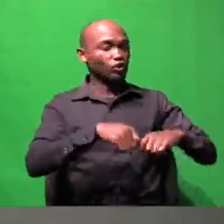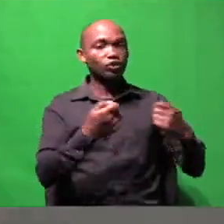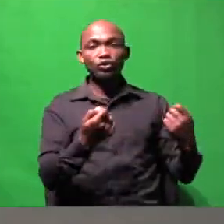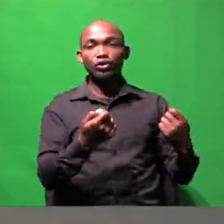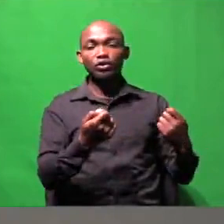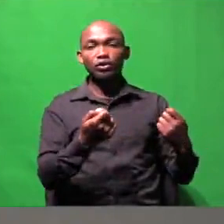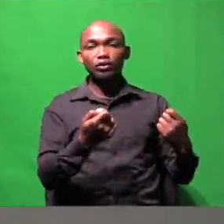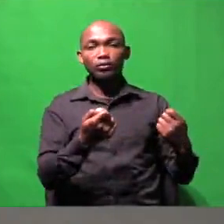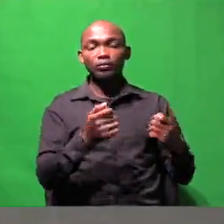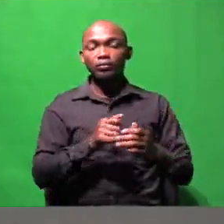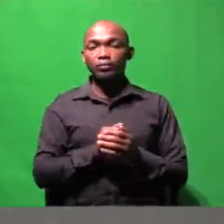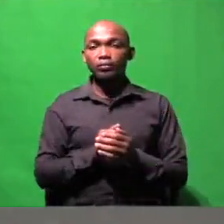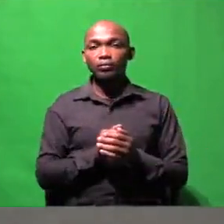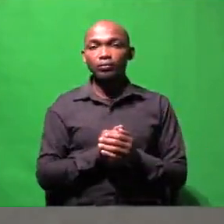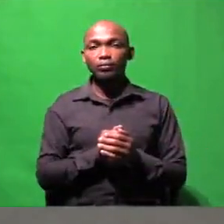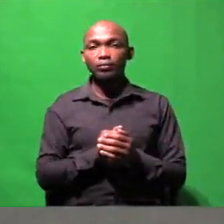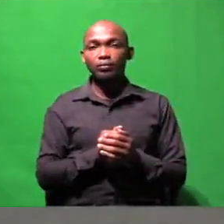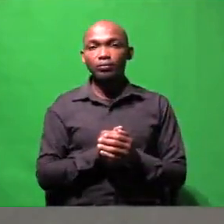causing chemical reactions.